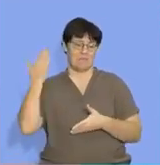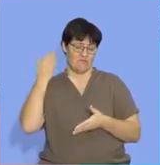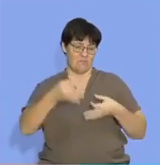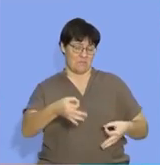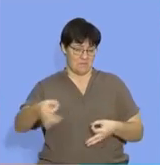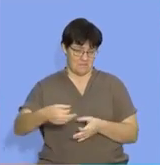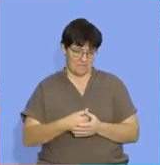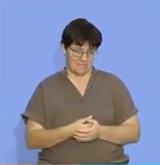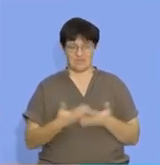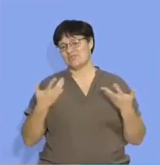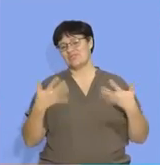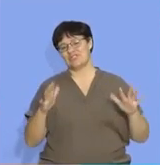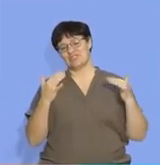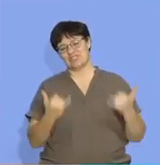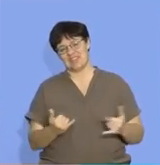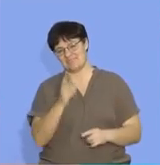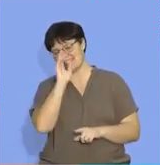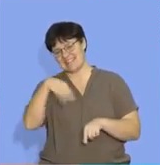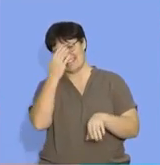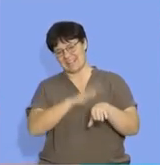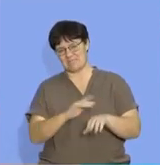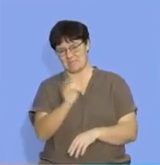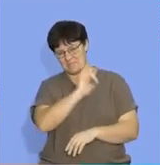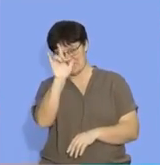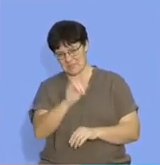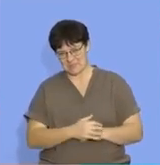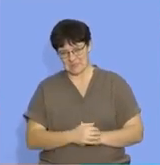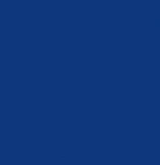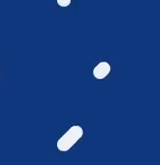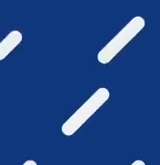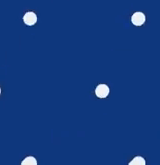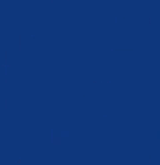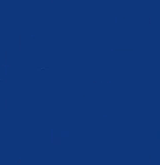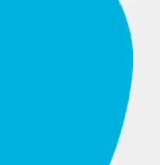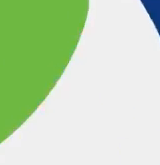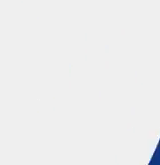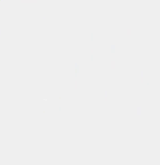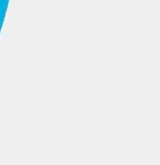right? And that is all for us for today. See you next time. Cheerio, bye.